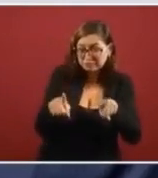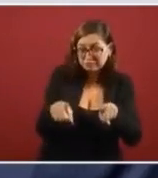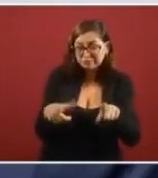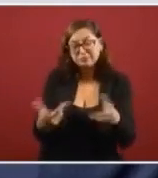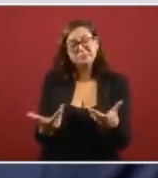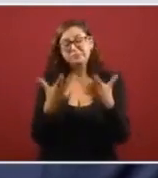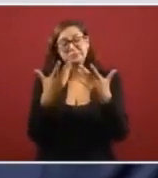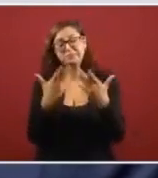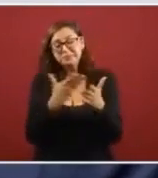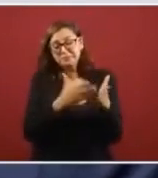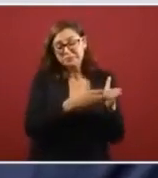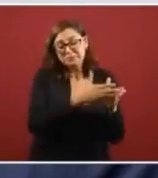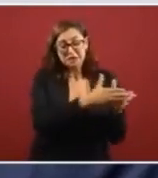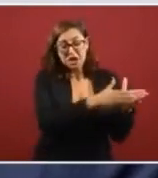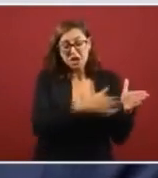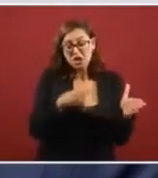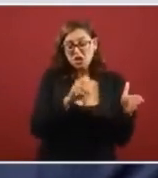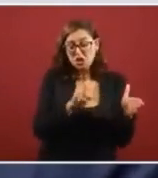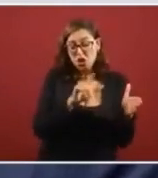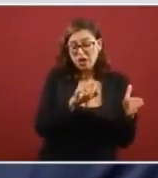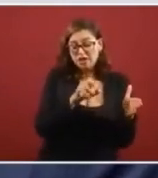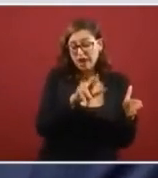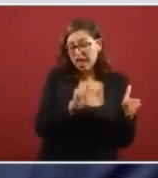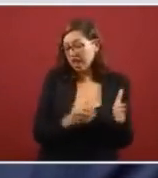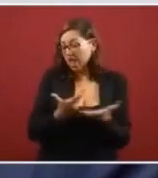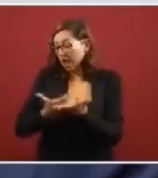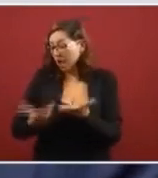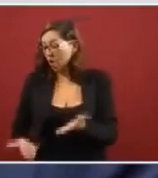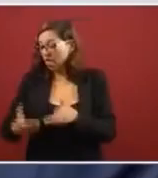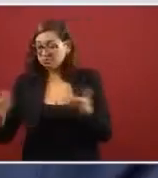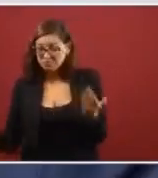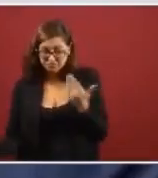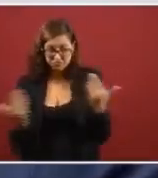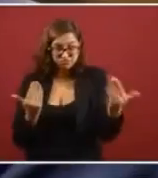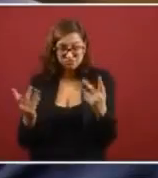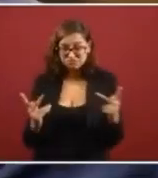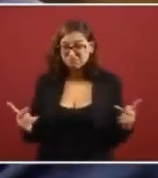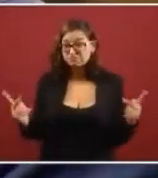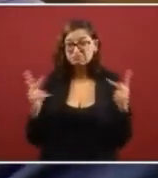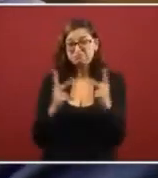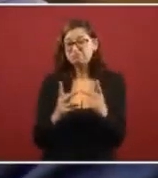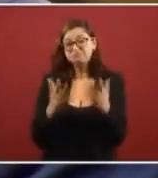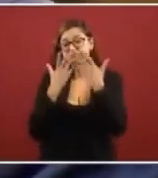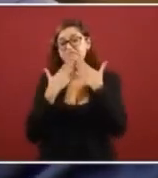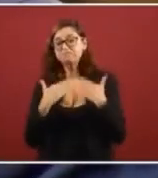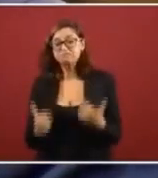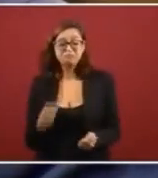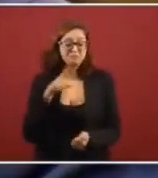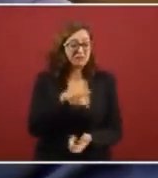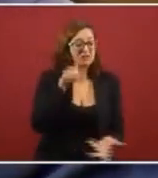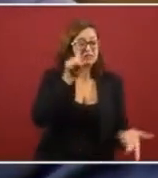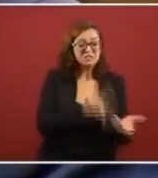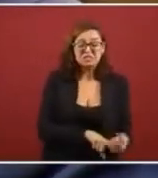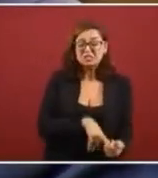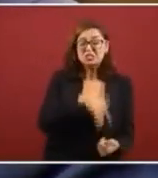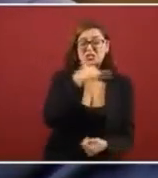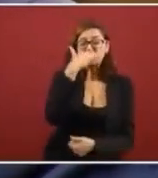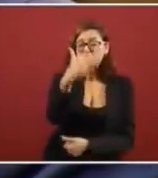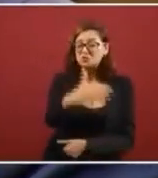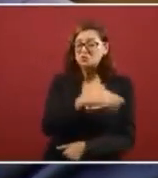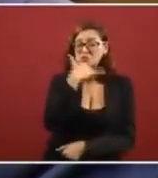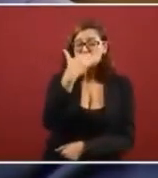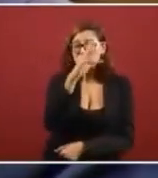to create a parallel between the old because